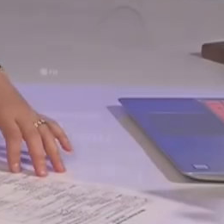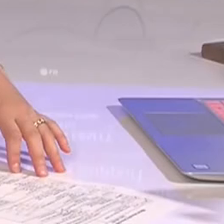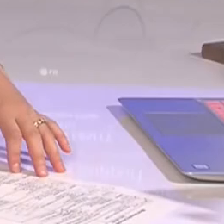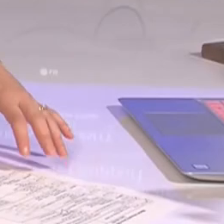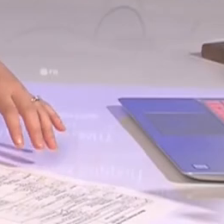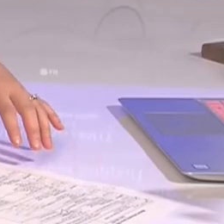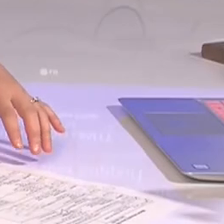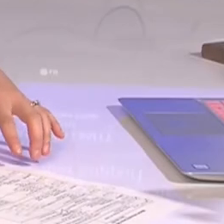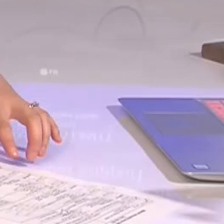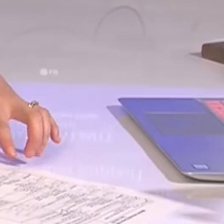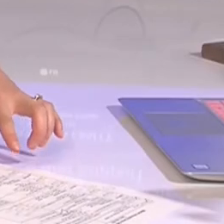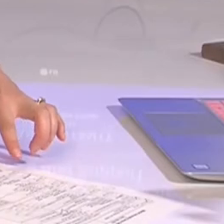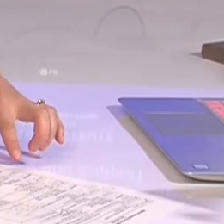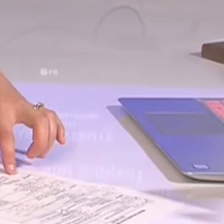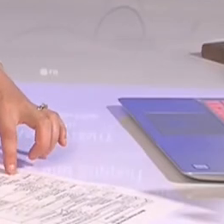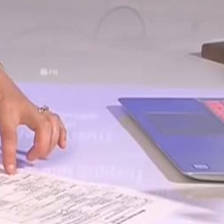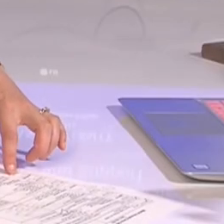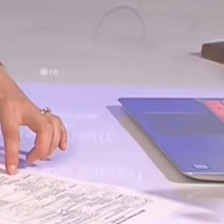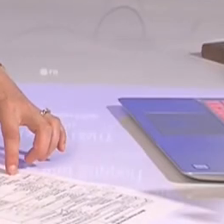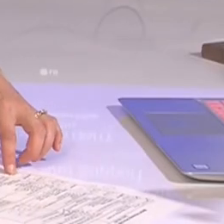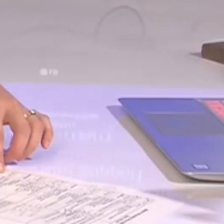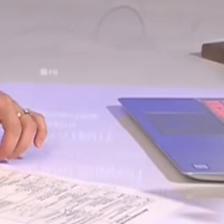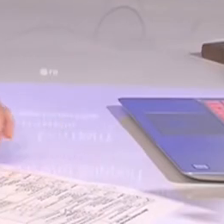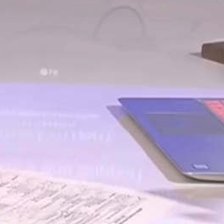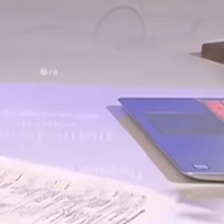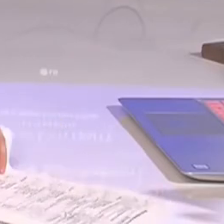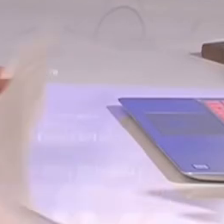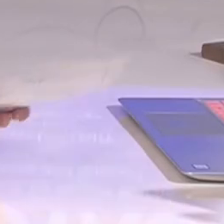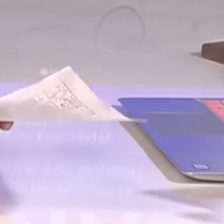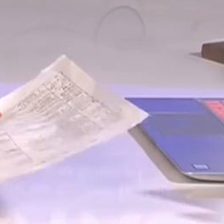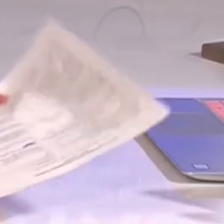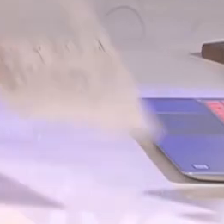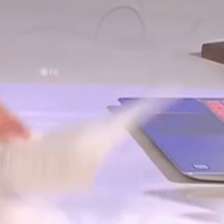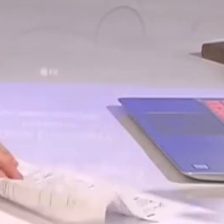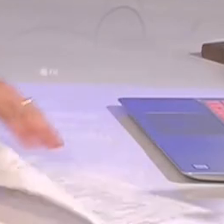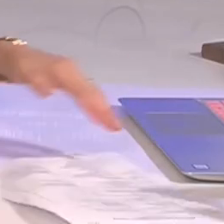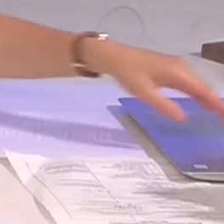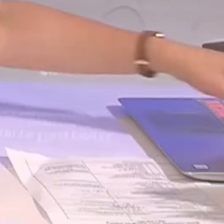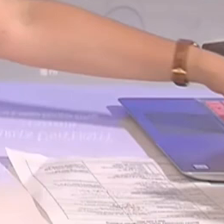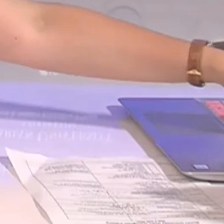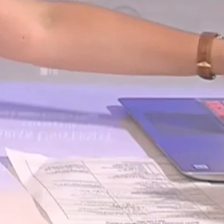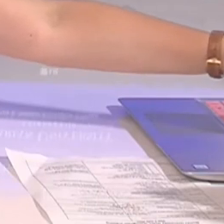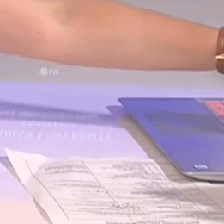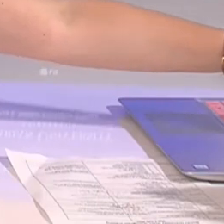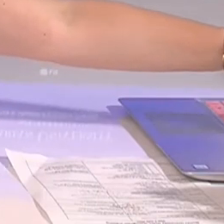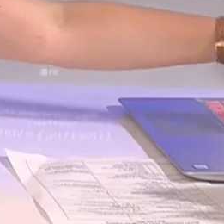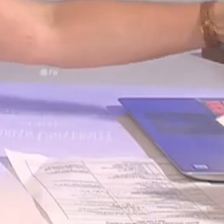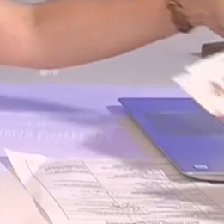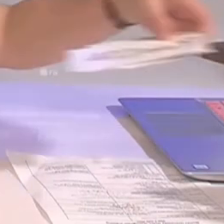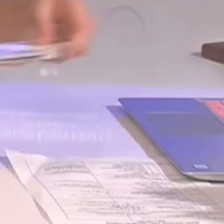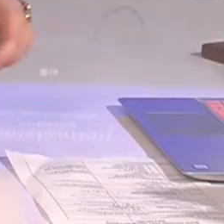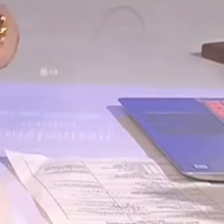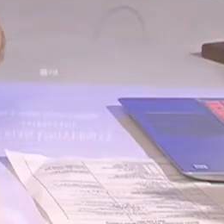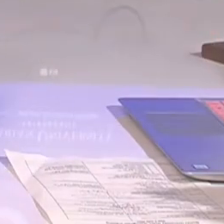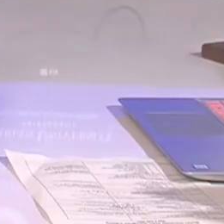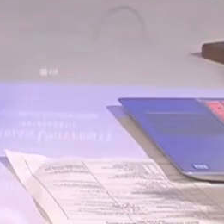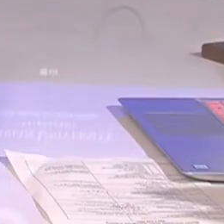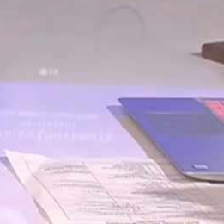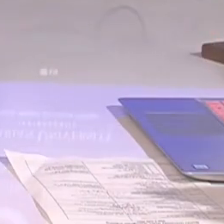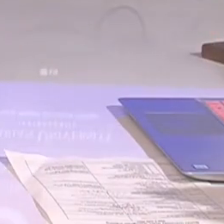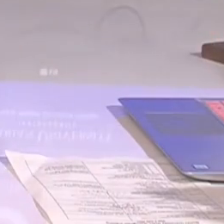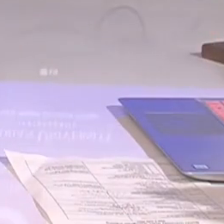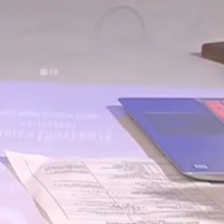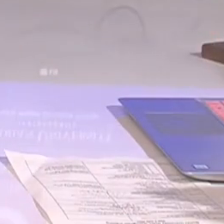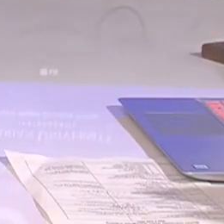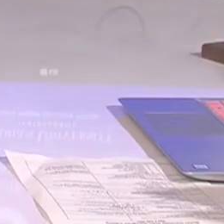S13, 14, 15. Okay. One of you is going to teach C versus K, and one of you is going to do the stick vowel. So if you happen to have your